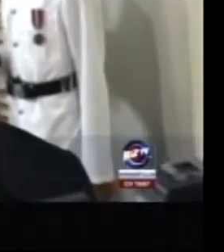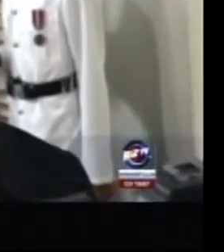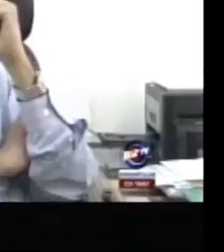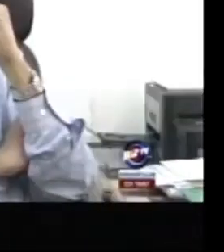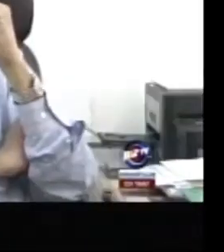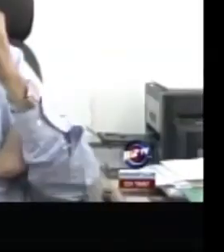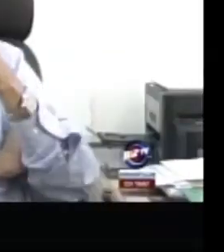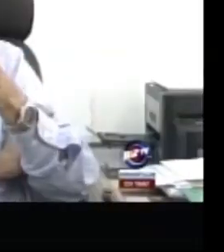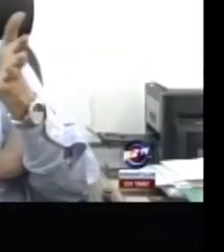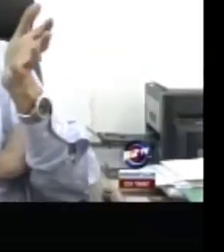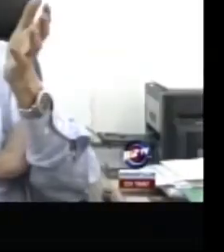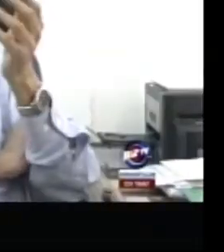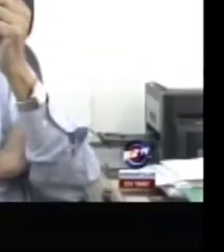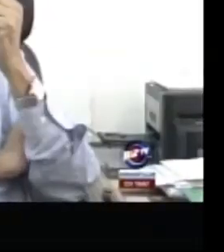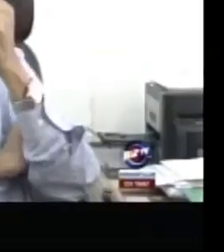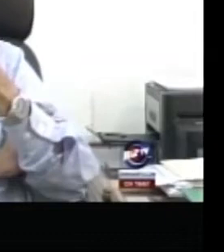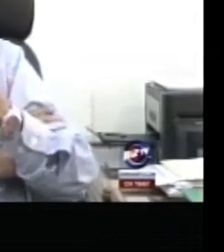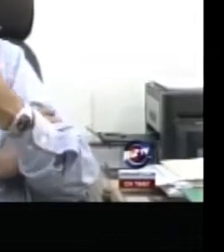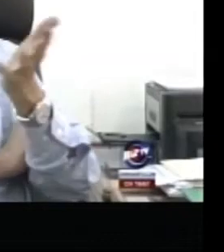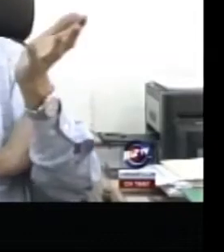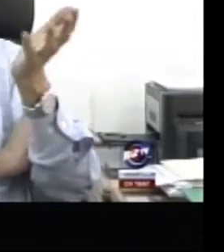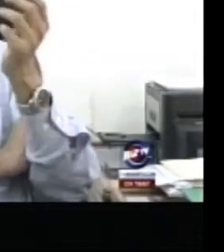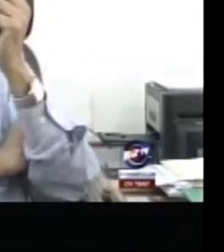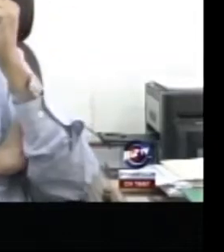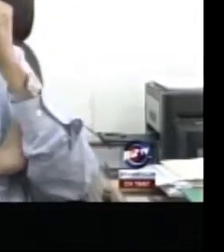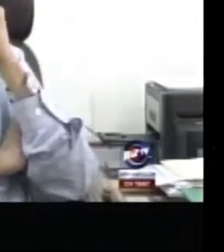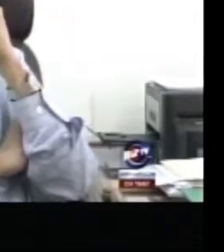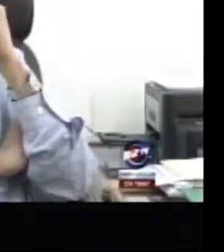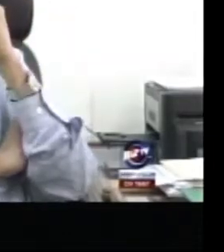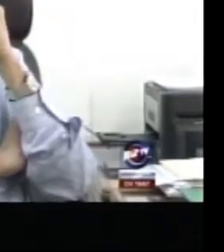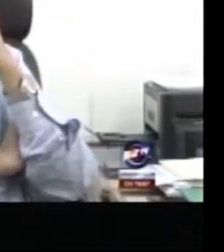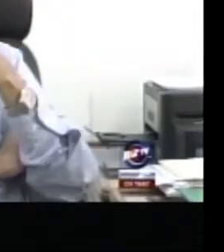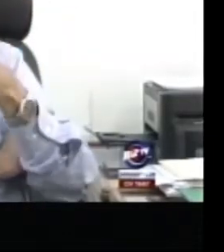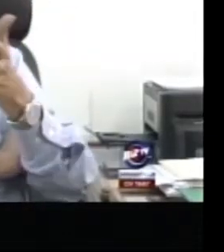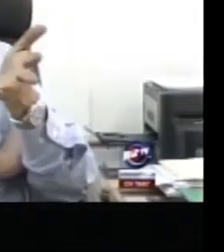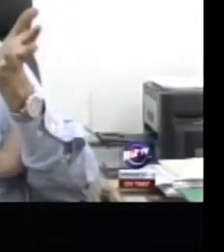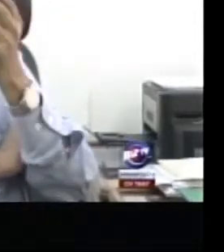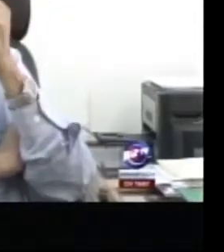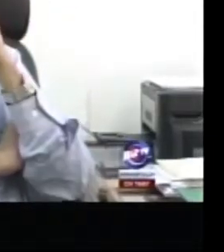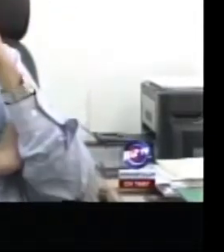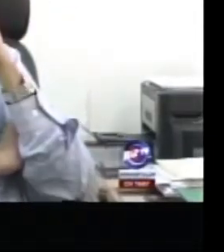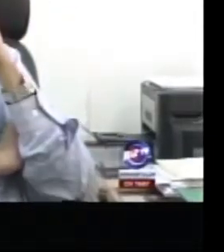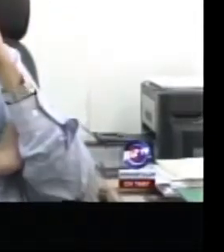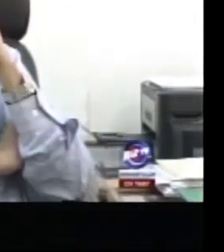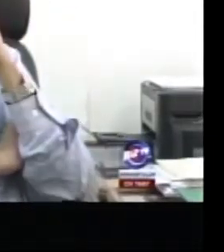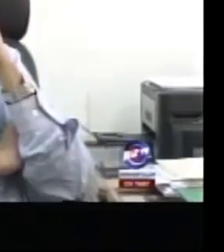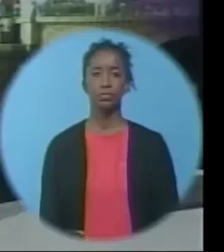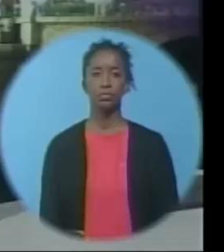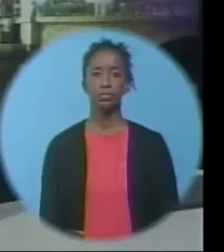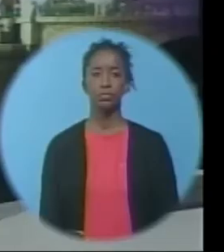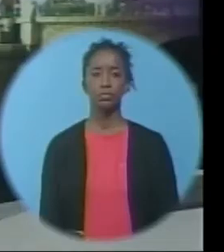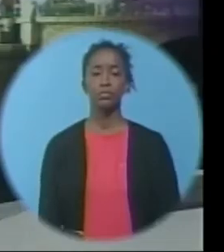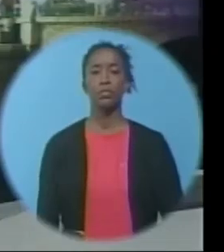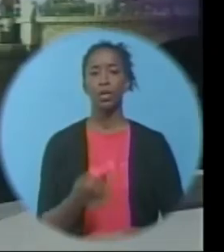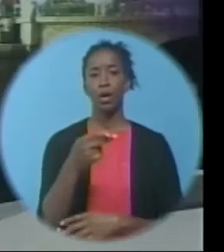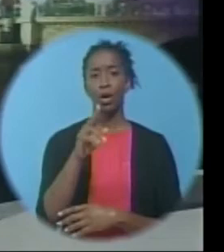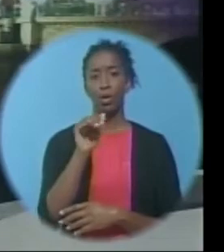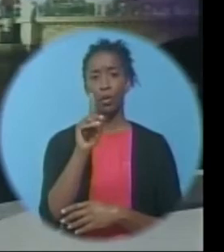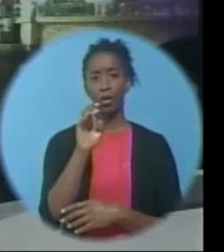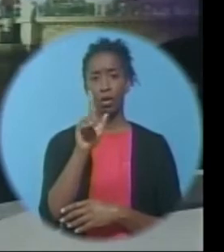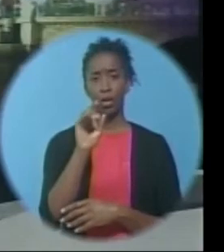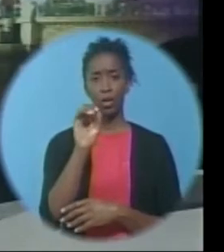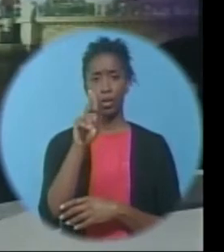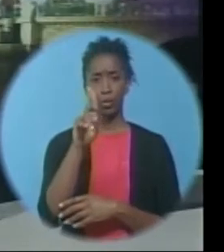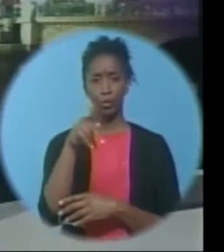cabinet. Nightly News contacted Minister Roopnarine for a comment, but he remains incommunicado. Guadeloupe